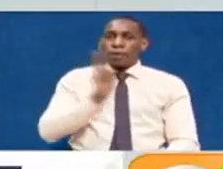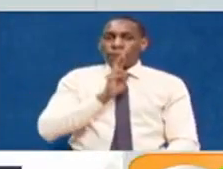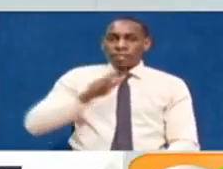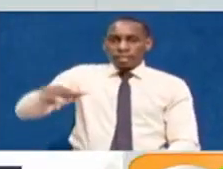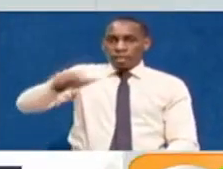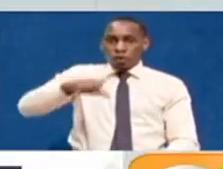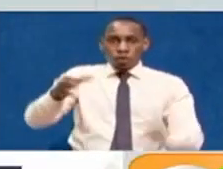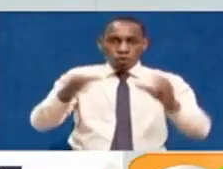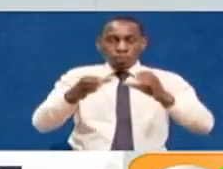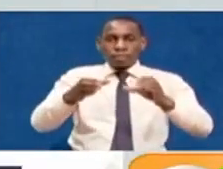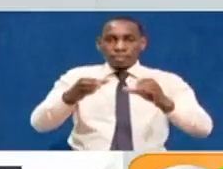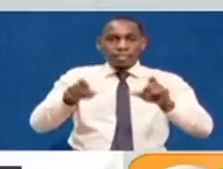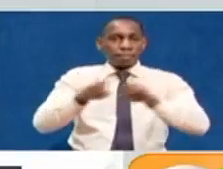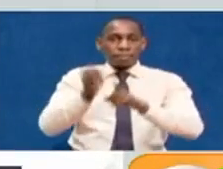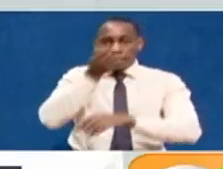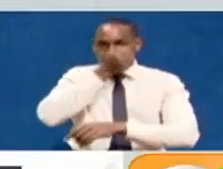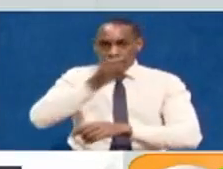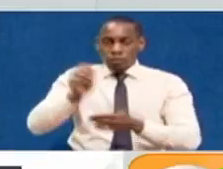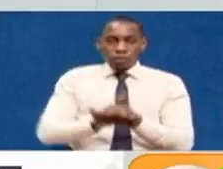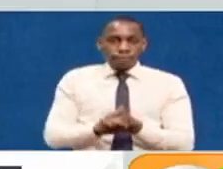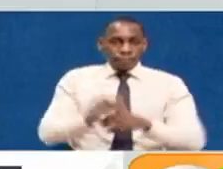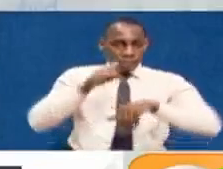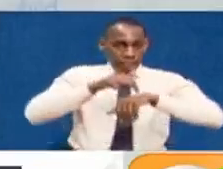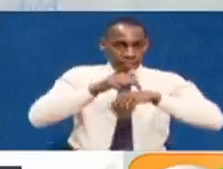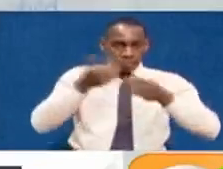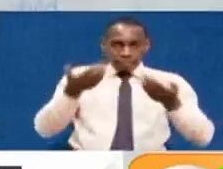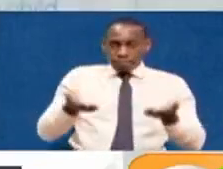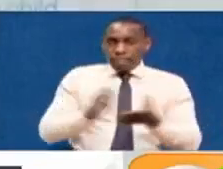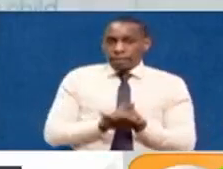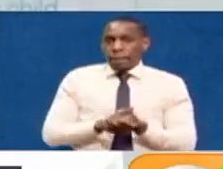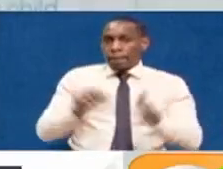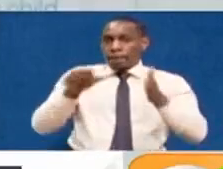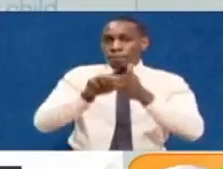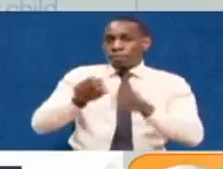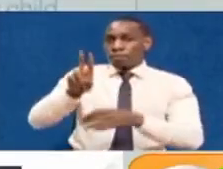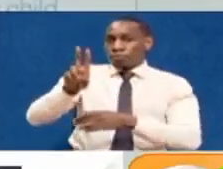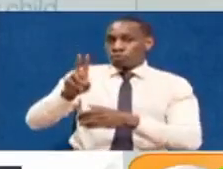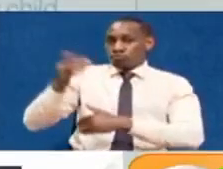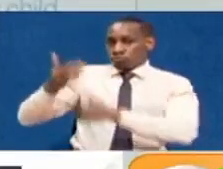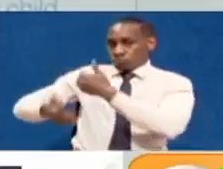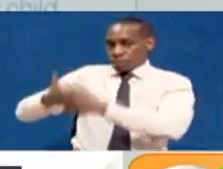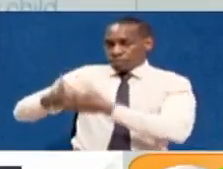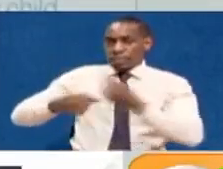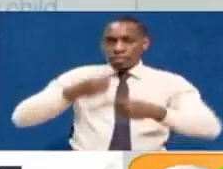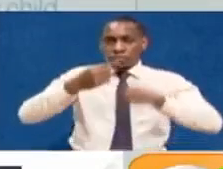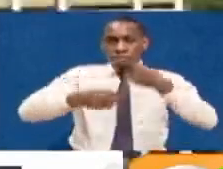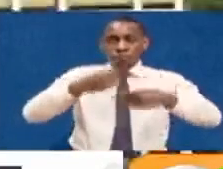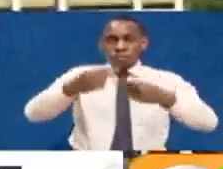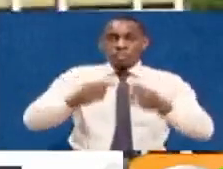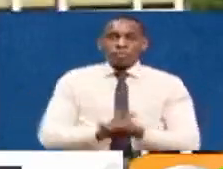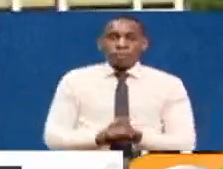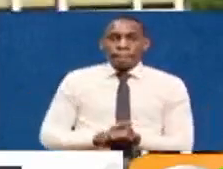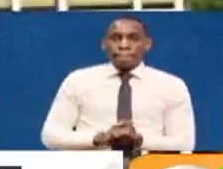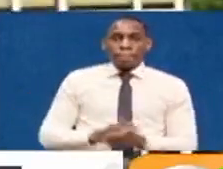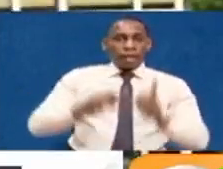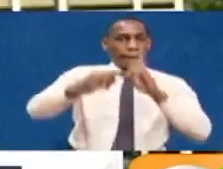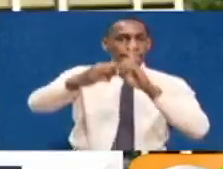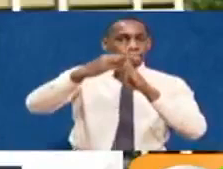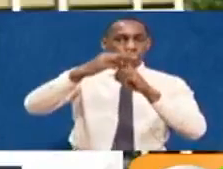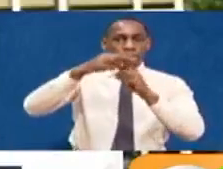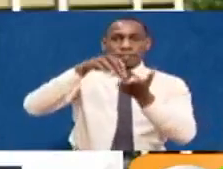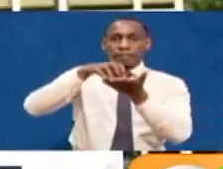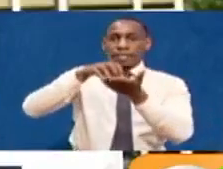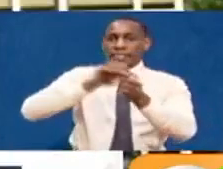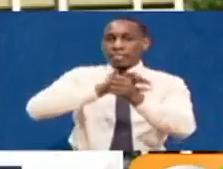populations seemingly ignored. In the meantime, a row between two neighbors continues to brew. With positive cases